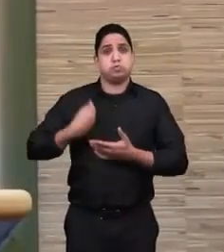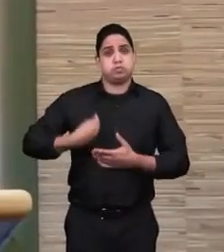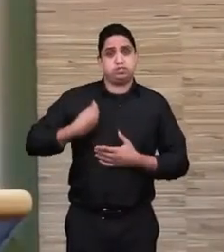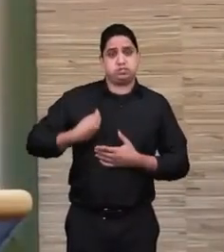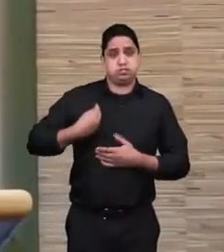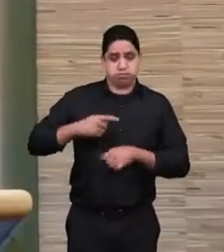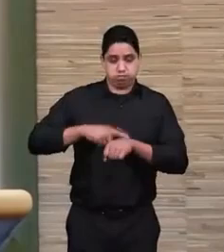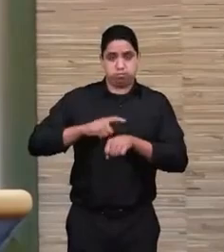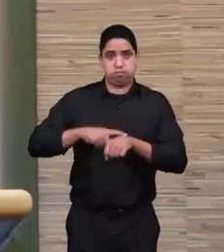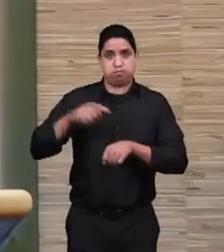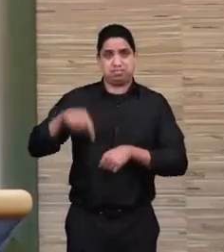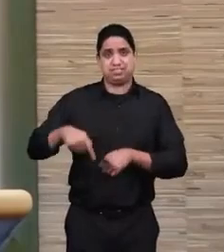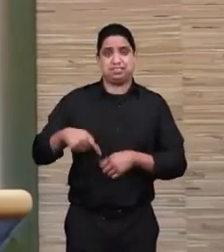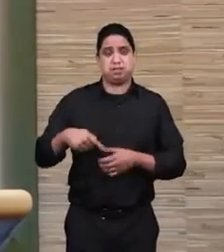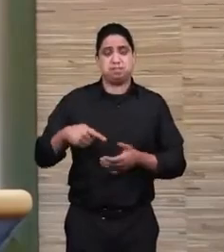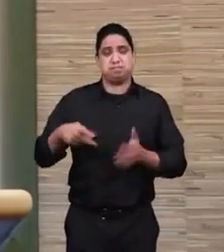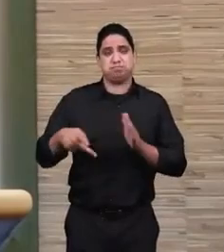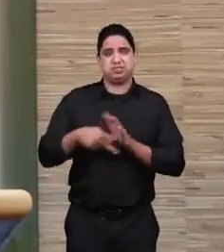moment of loss,